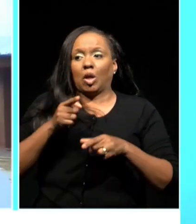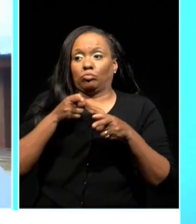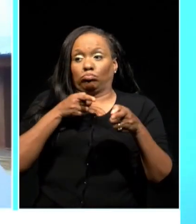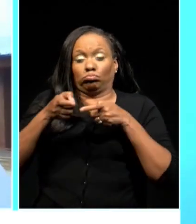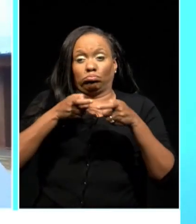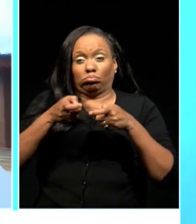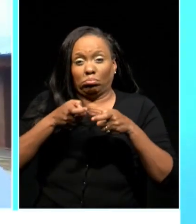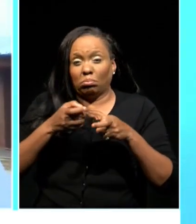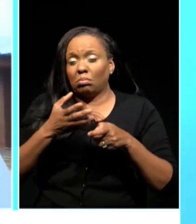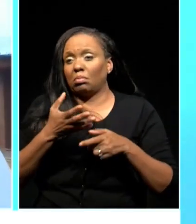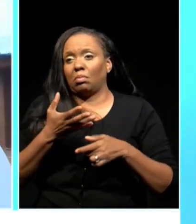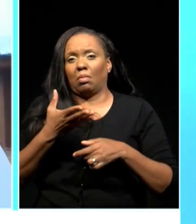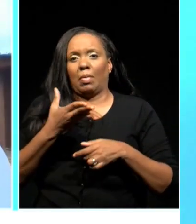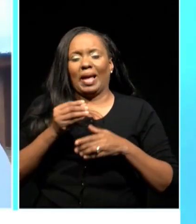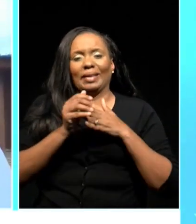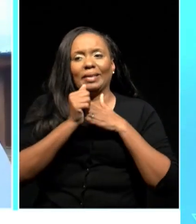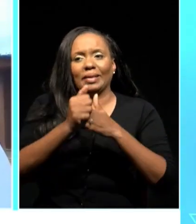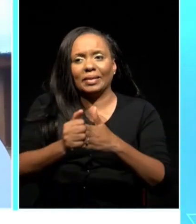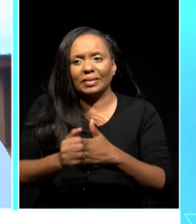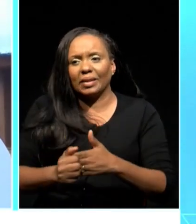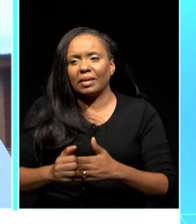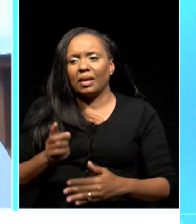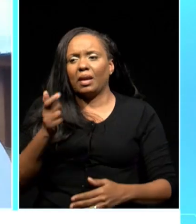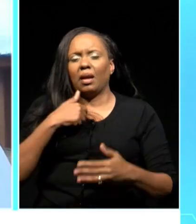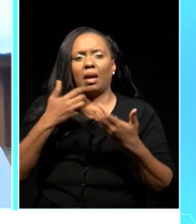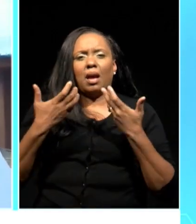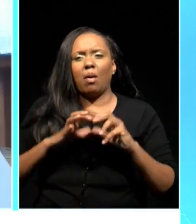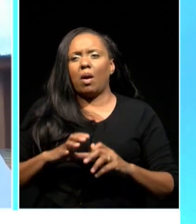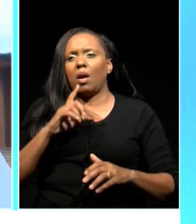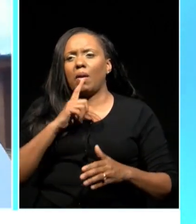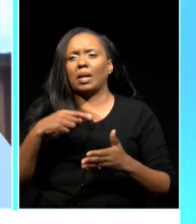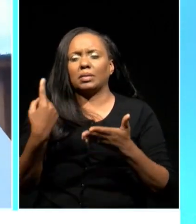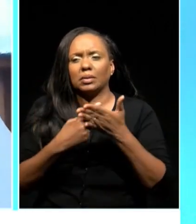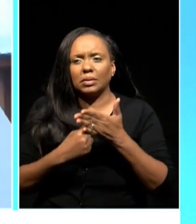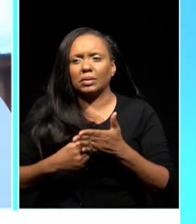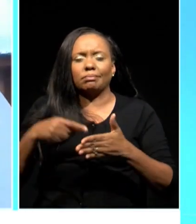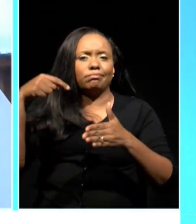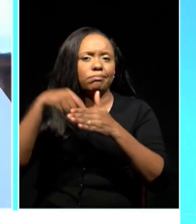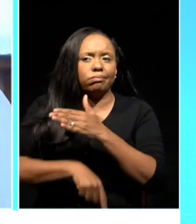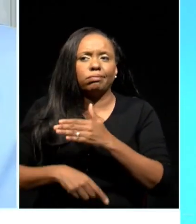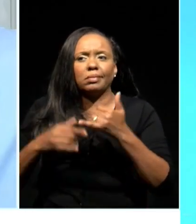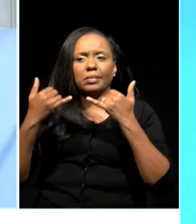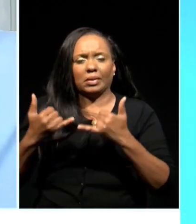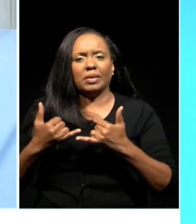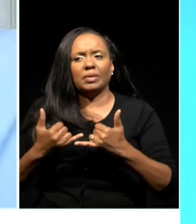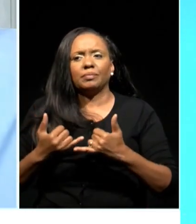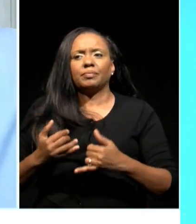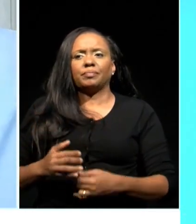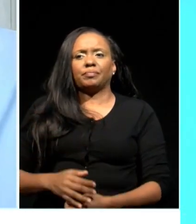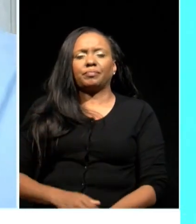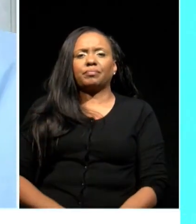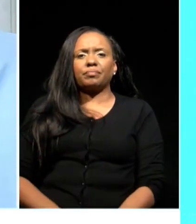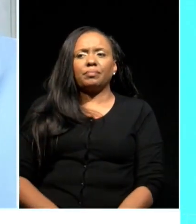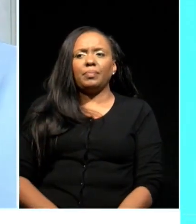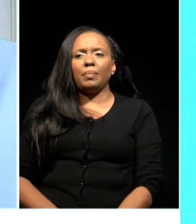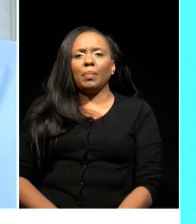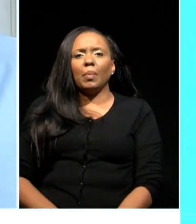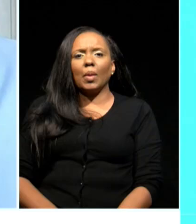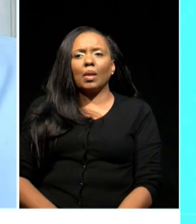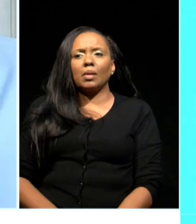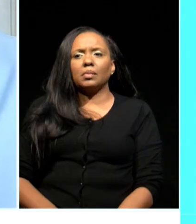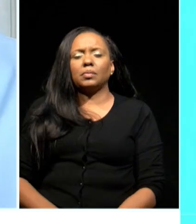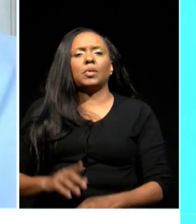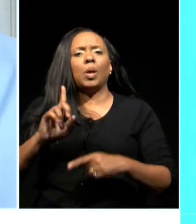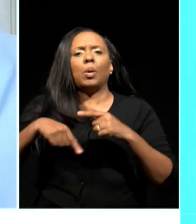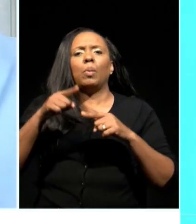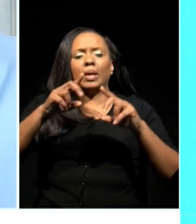that you raised, and I said it, I don't think we should go into that quite in detail right now, although I could. When you start picking the Constitution